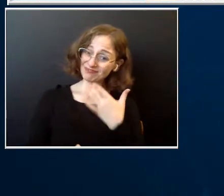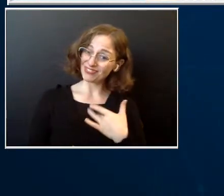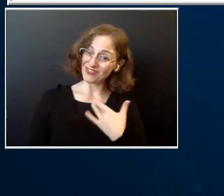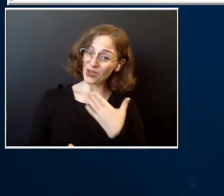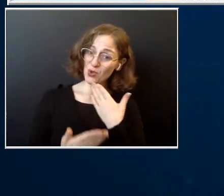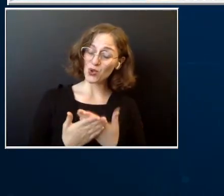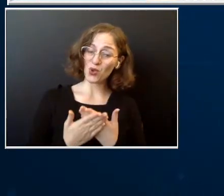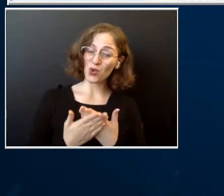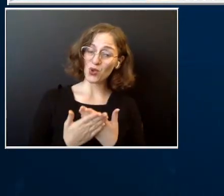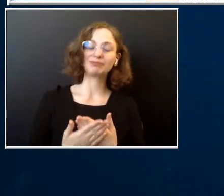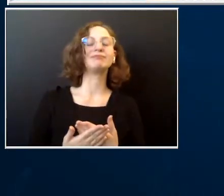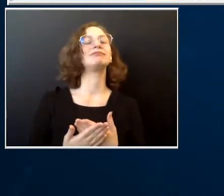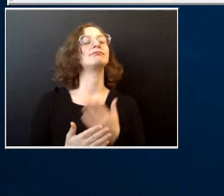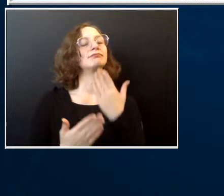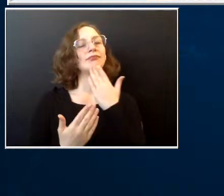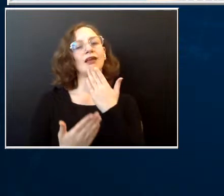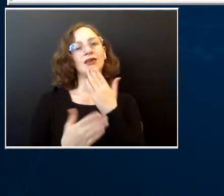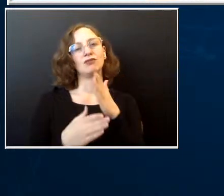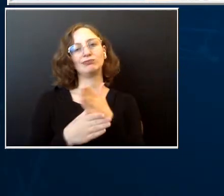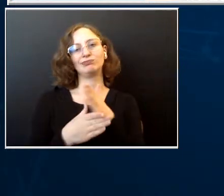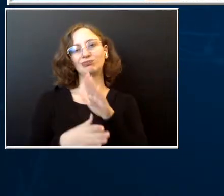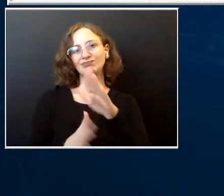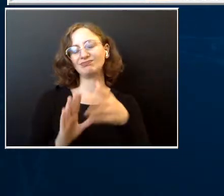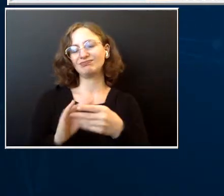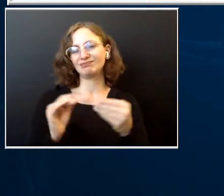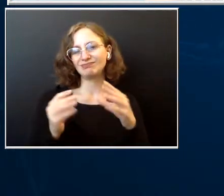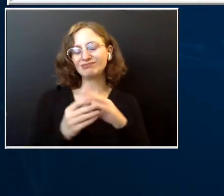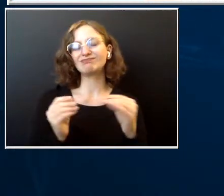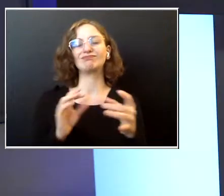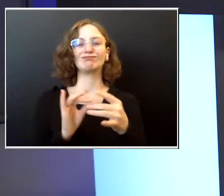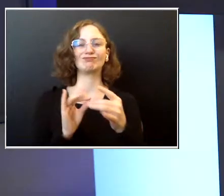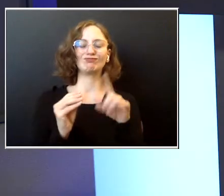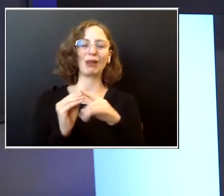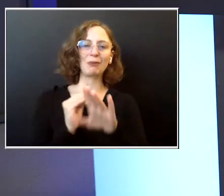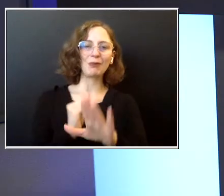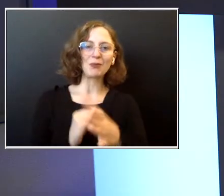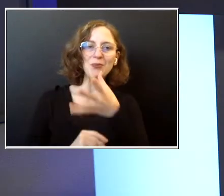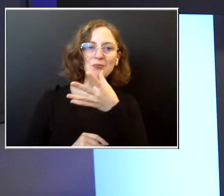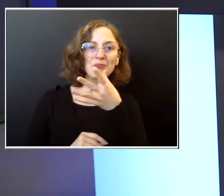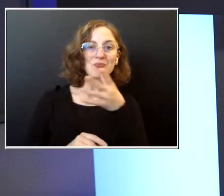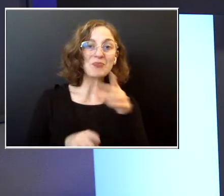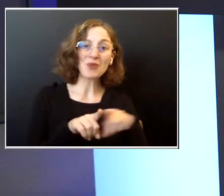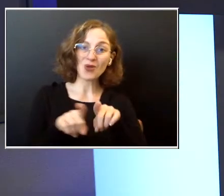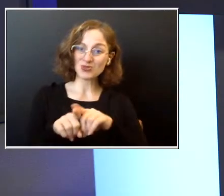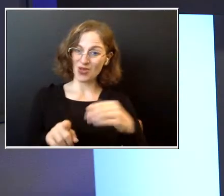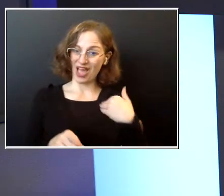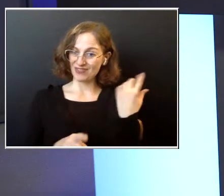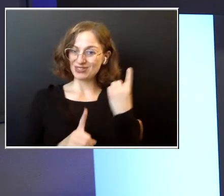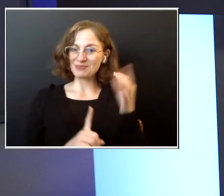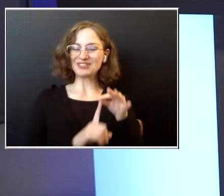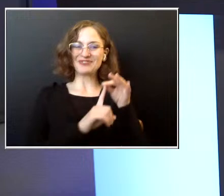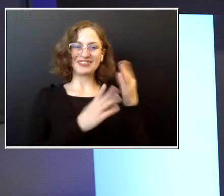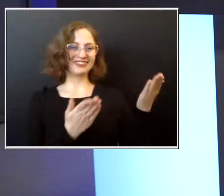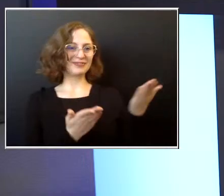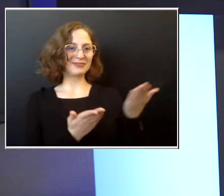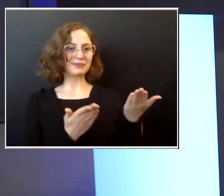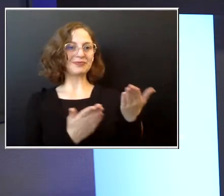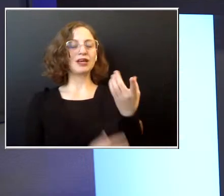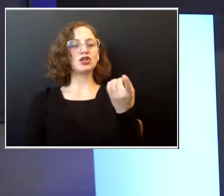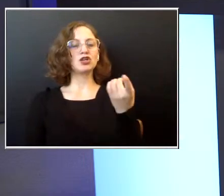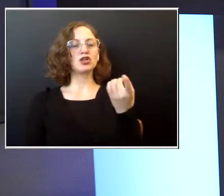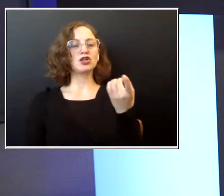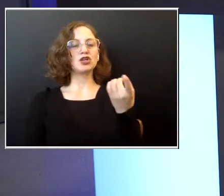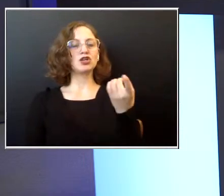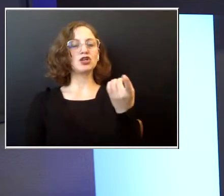your story with us and sharing about your mom. We also have someone very special to you in the studio with us, Dr. Paul Camerata. We just saw you